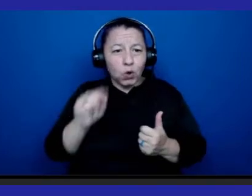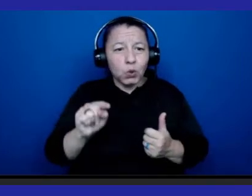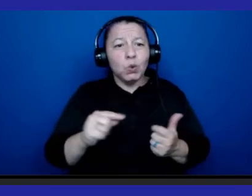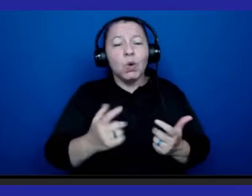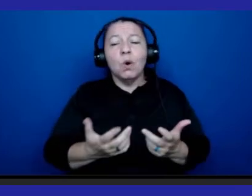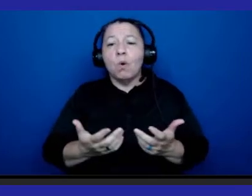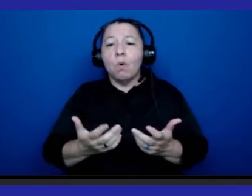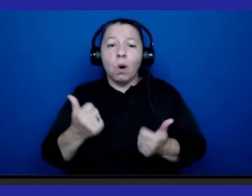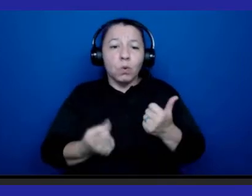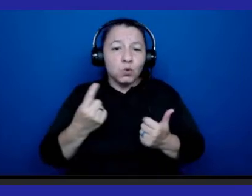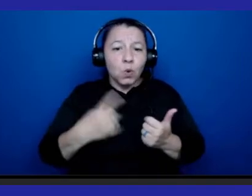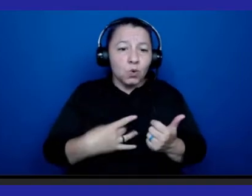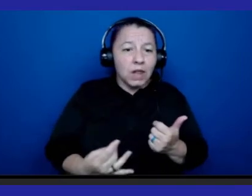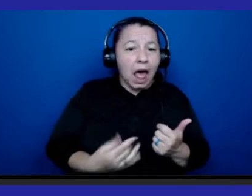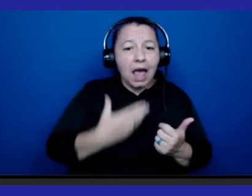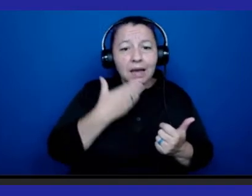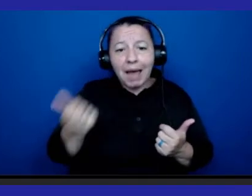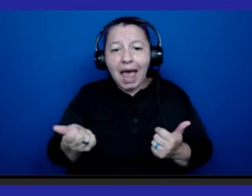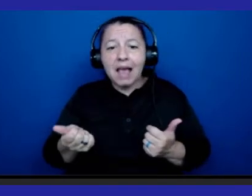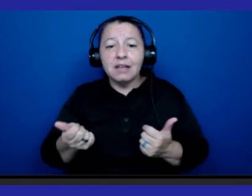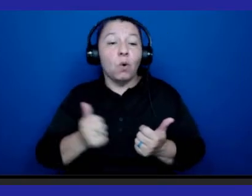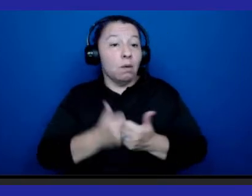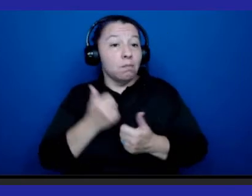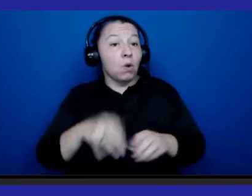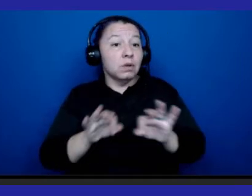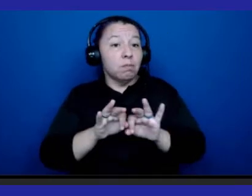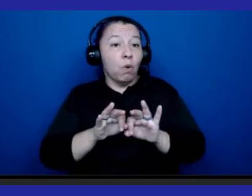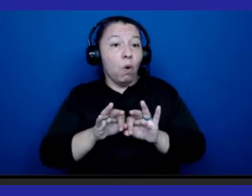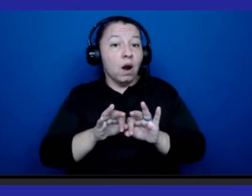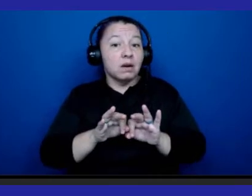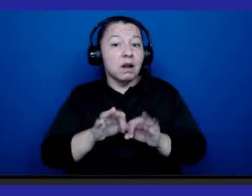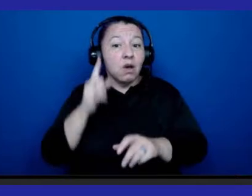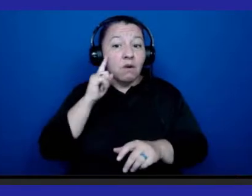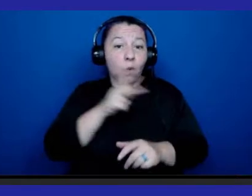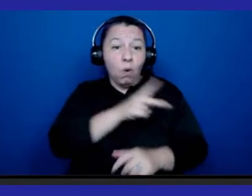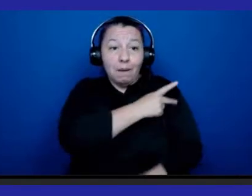like best, or most important in our patients is which one are the most